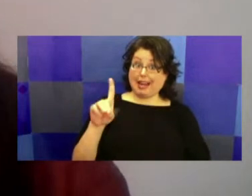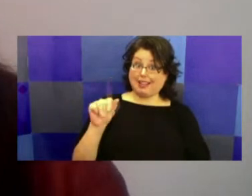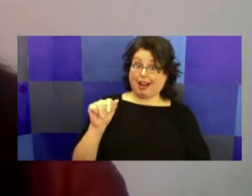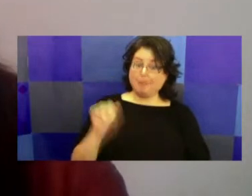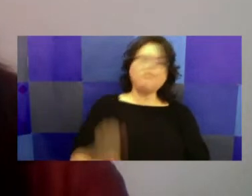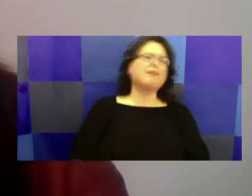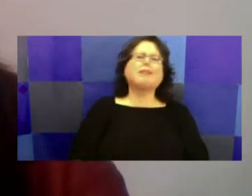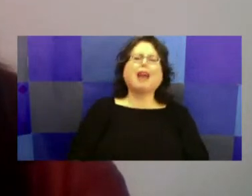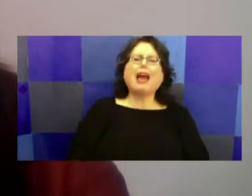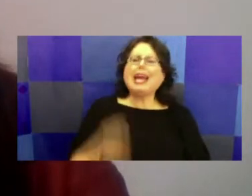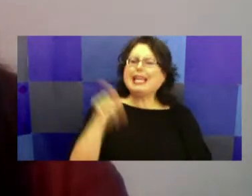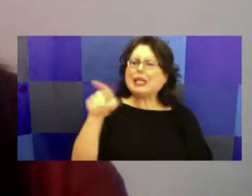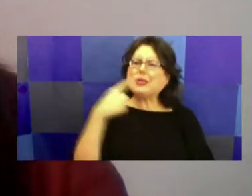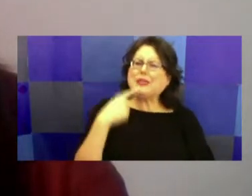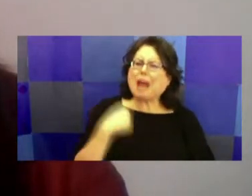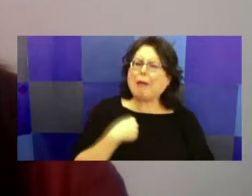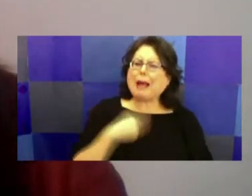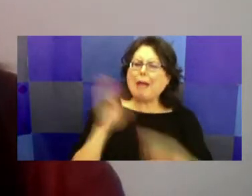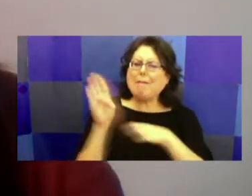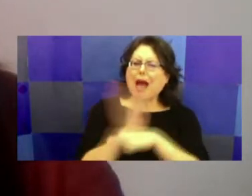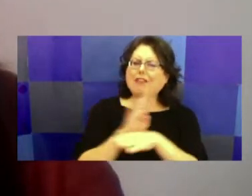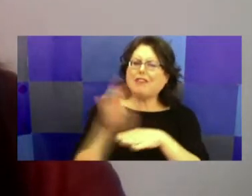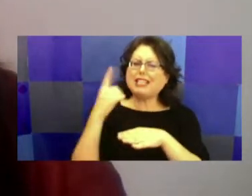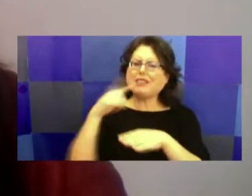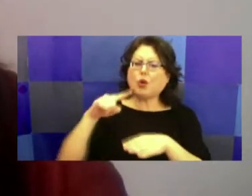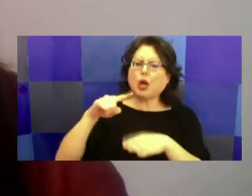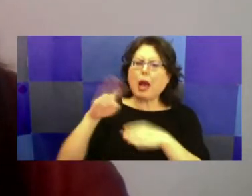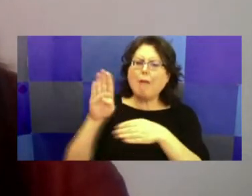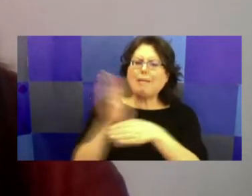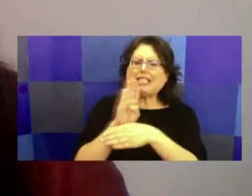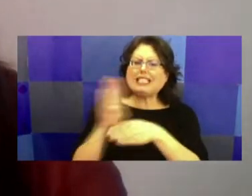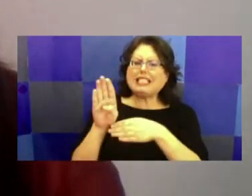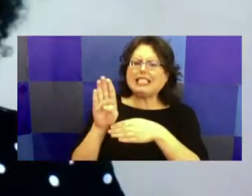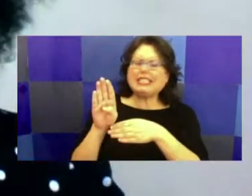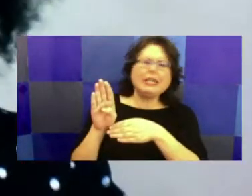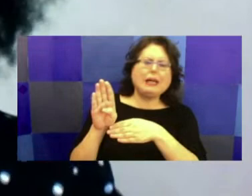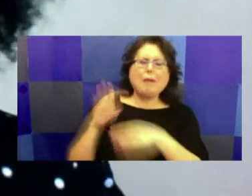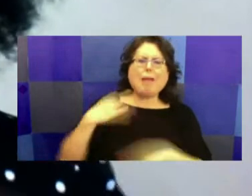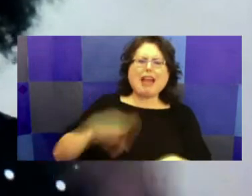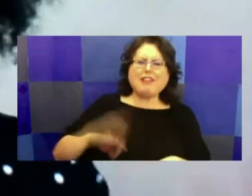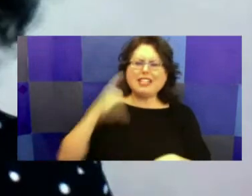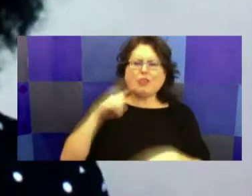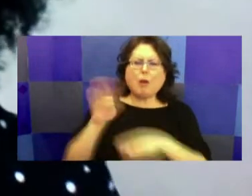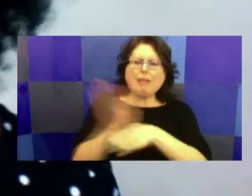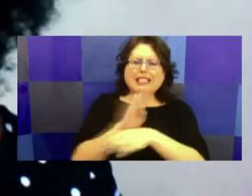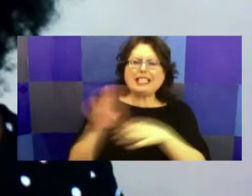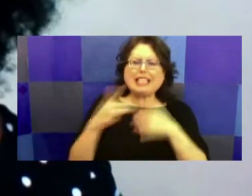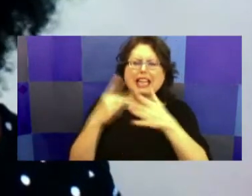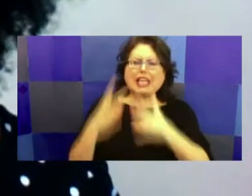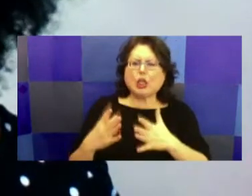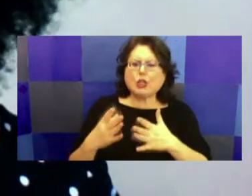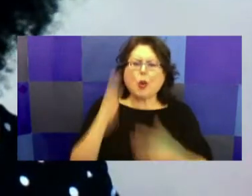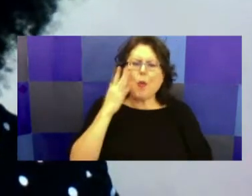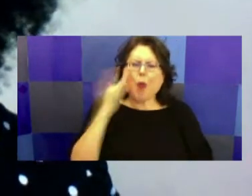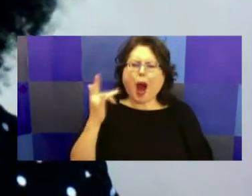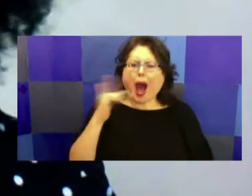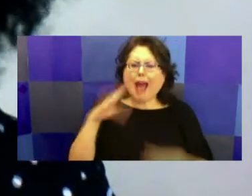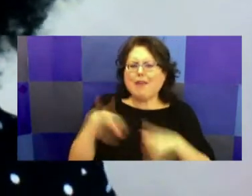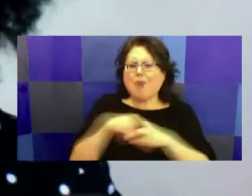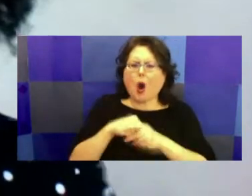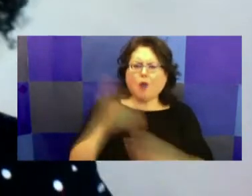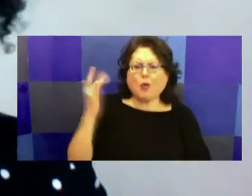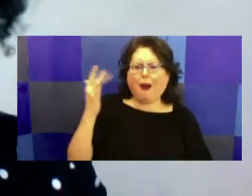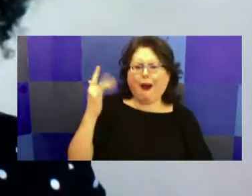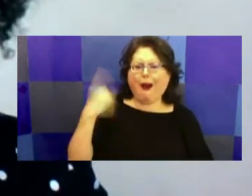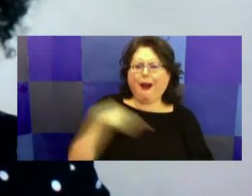about benefits for business leaders in getting involved with WLMP? Oh, absolutely. I'm so glad that